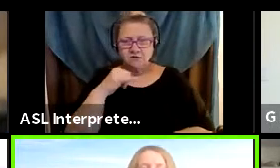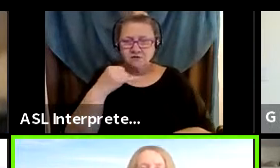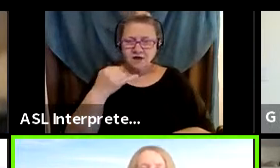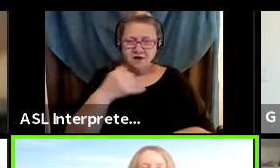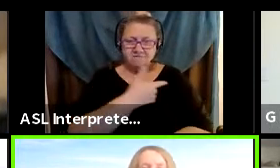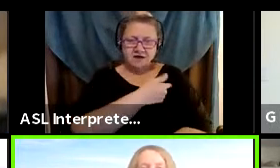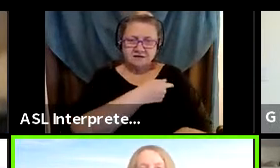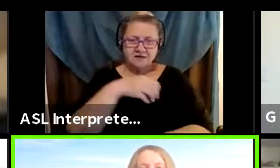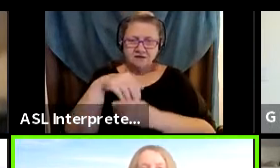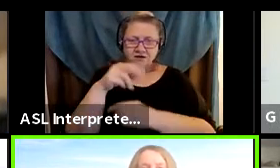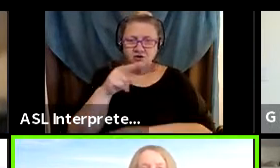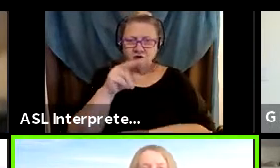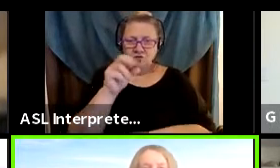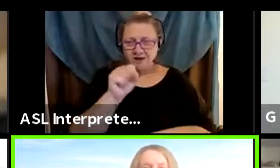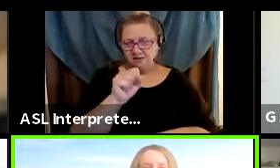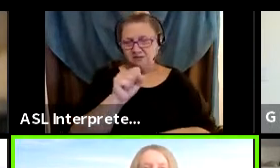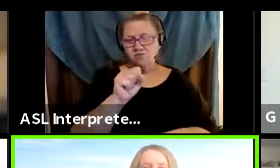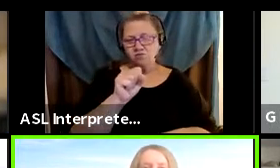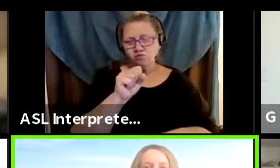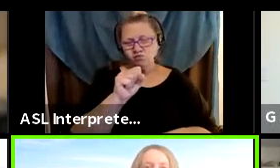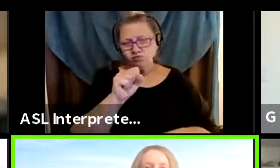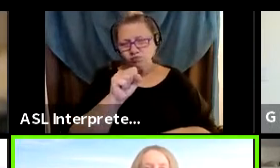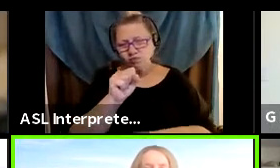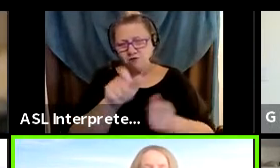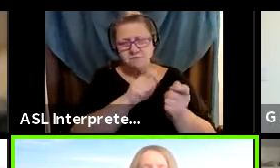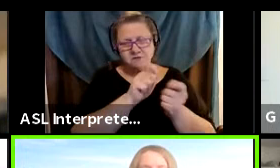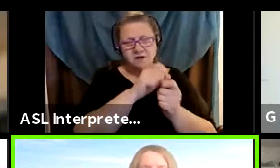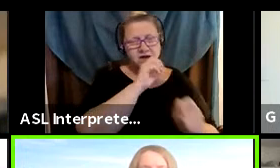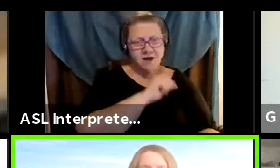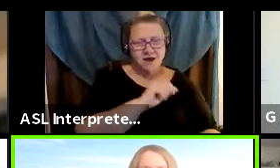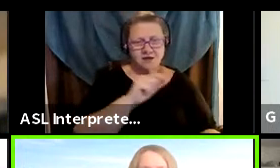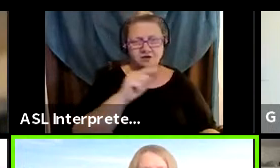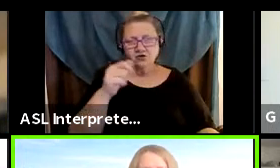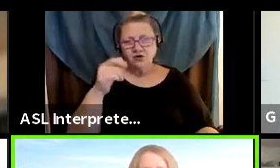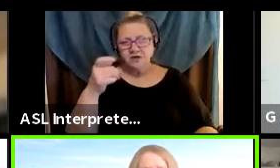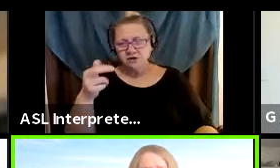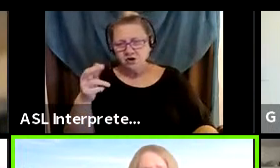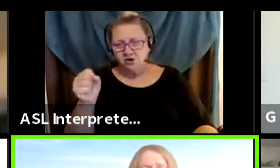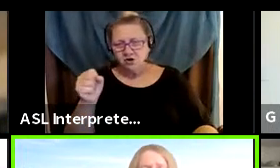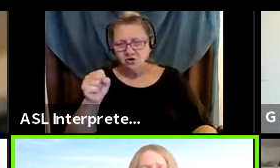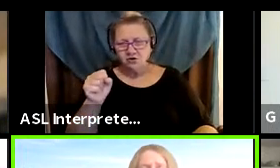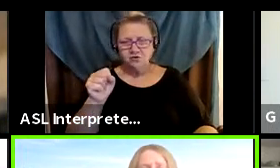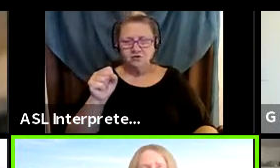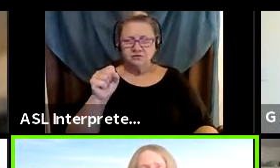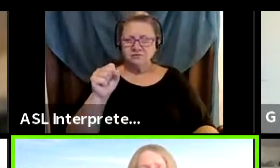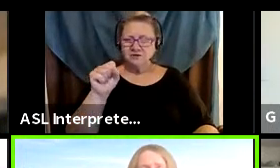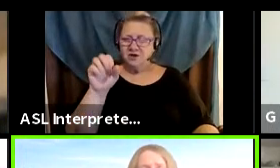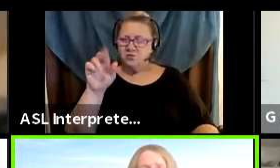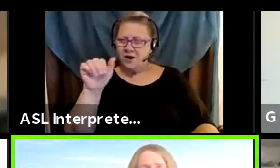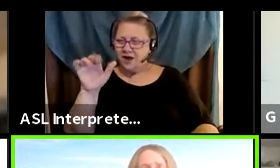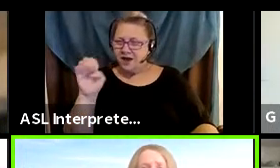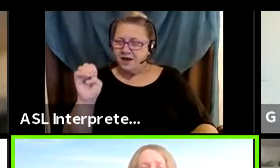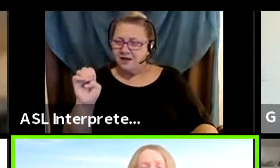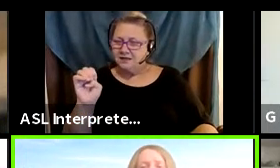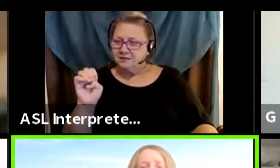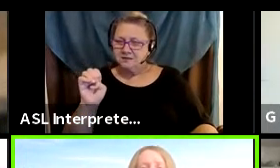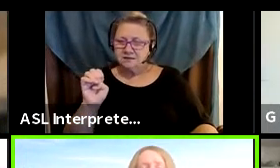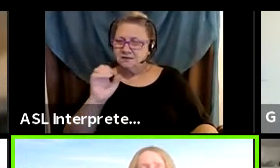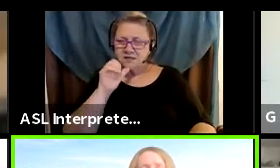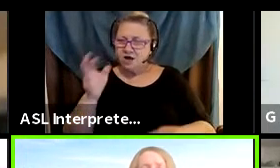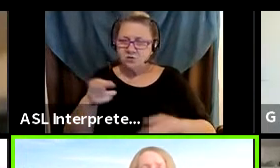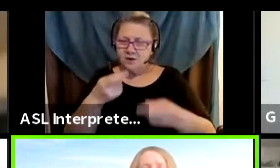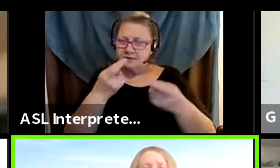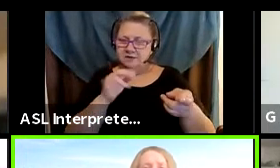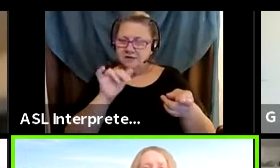if you're this age, you're this gender, this ethnicity, it's not recommended? That kind of specificity, or are